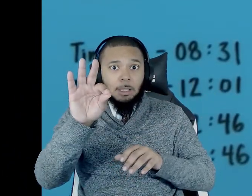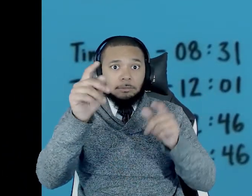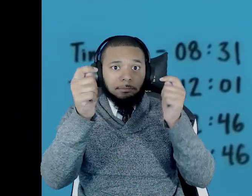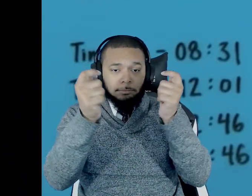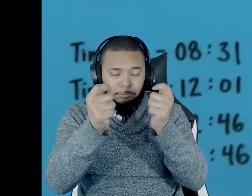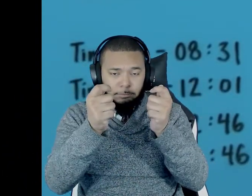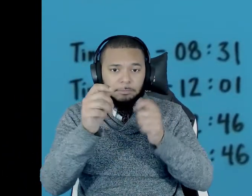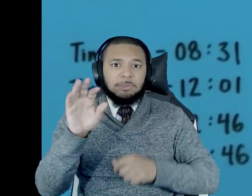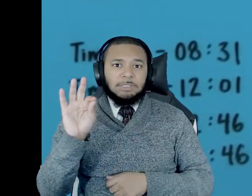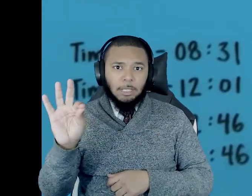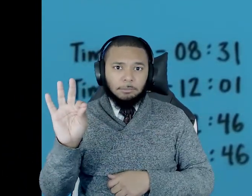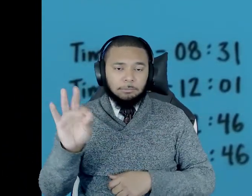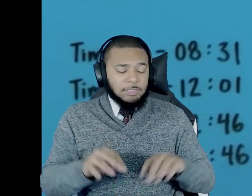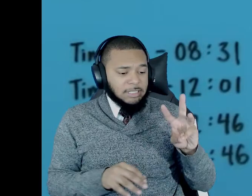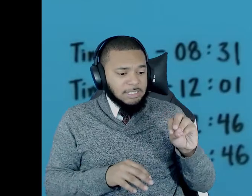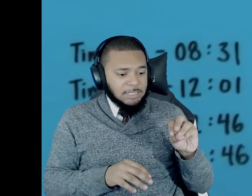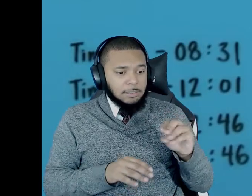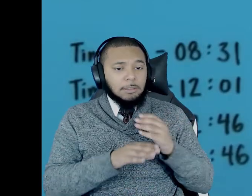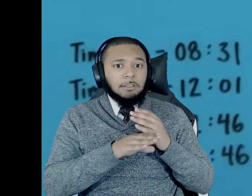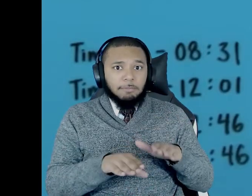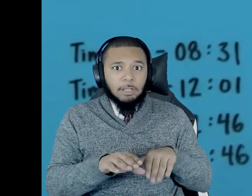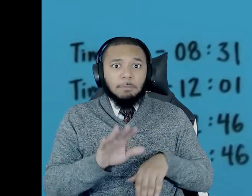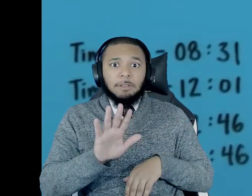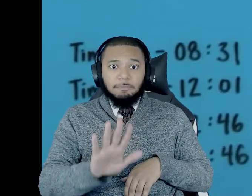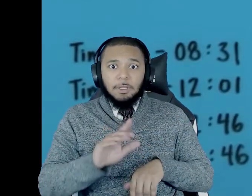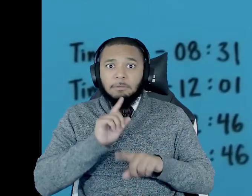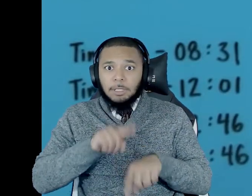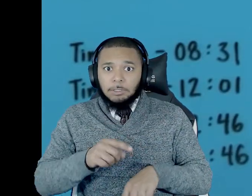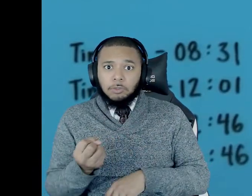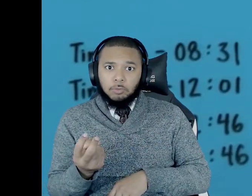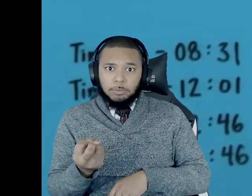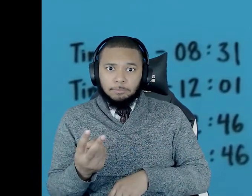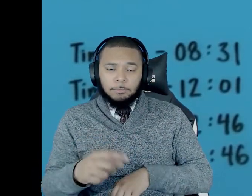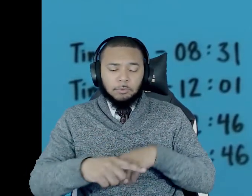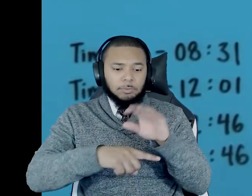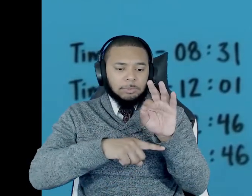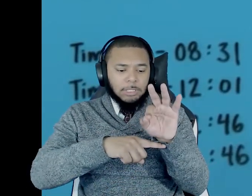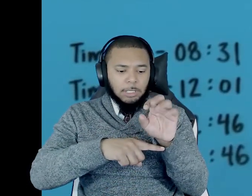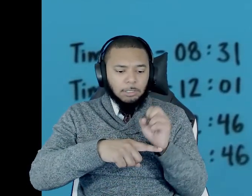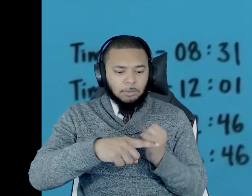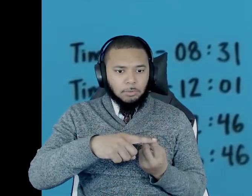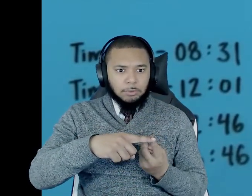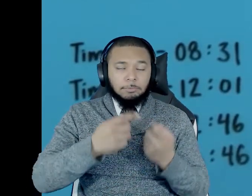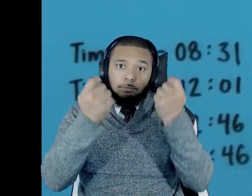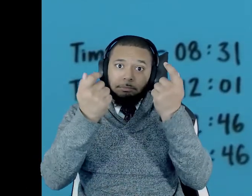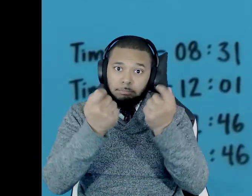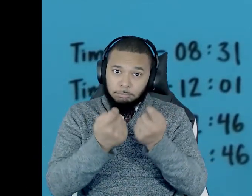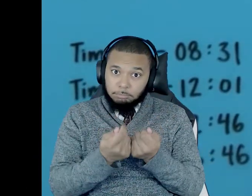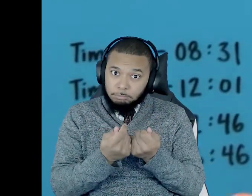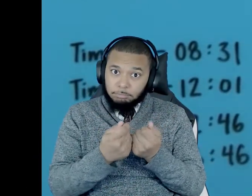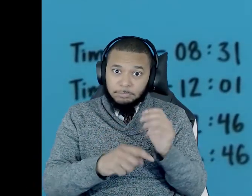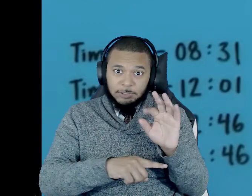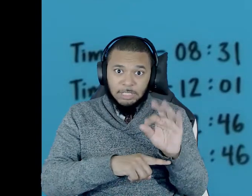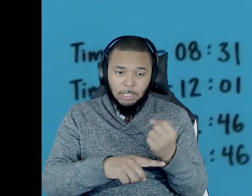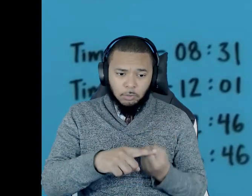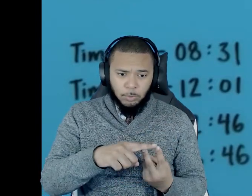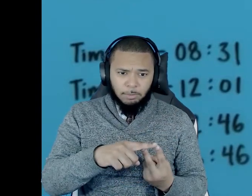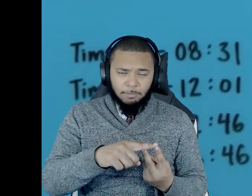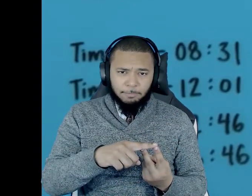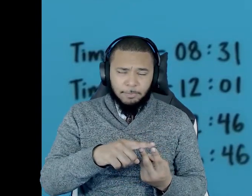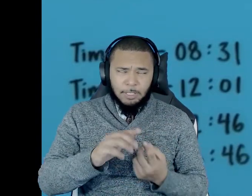60 divided by 5. That's 12. So there's a 9/12 of an